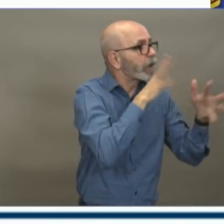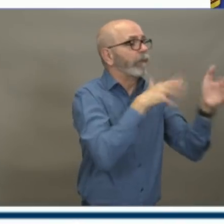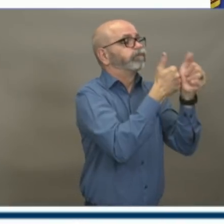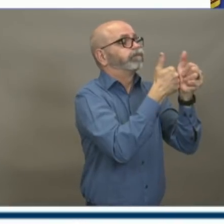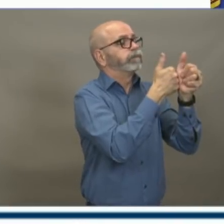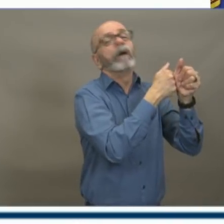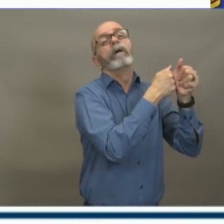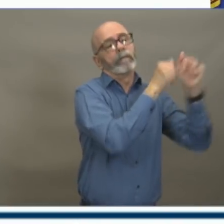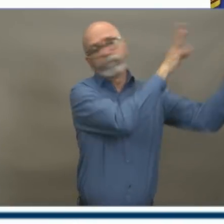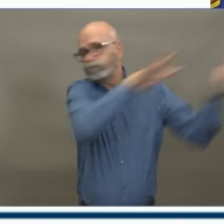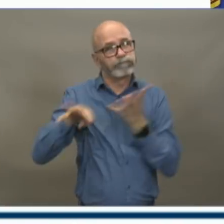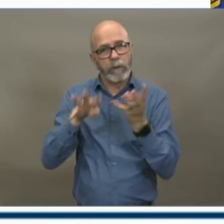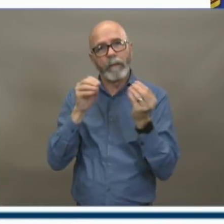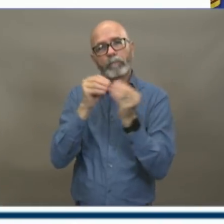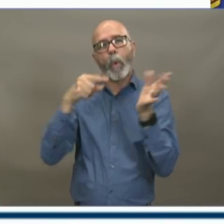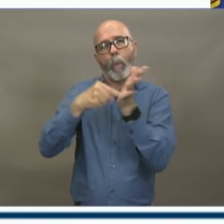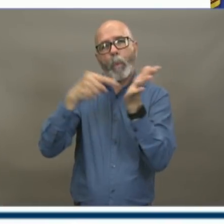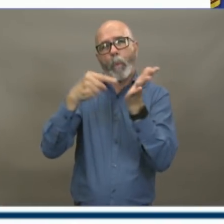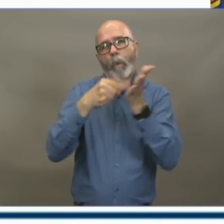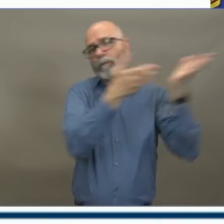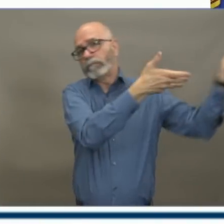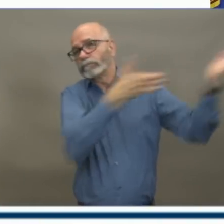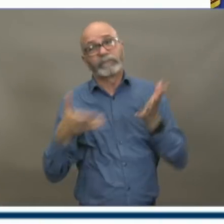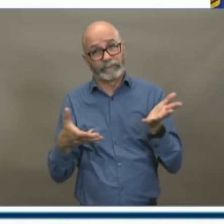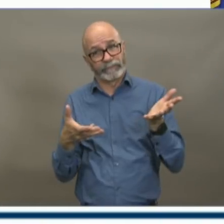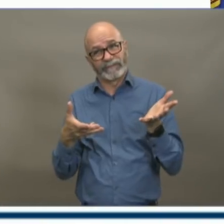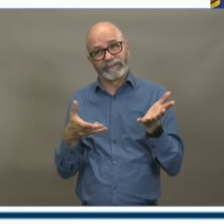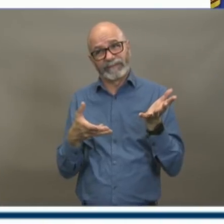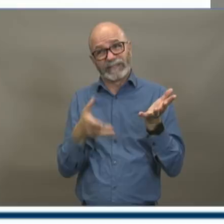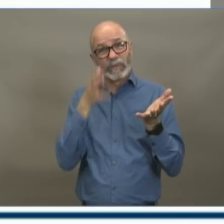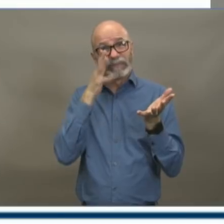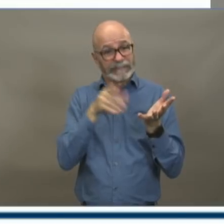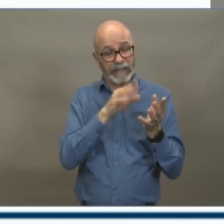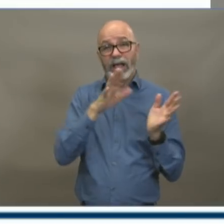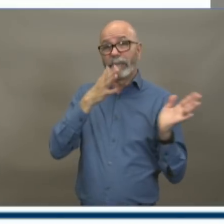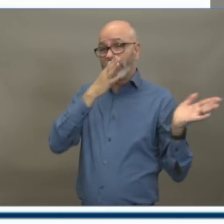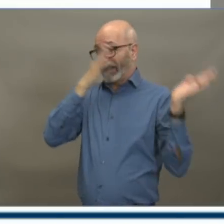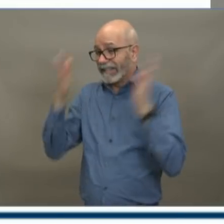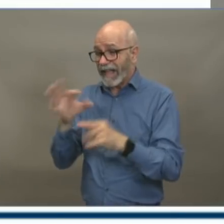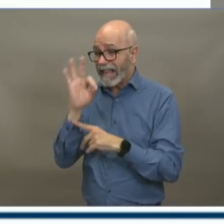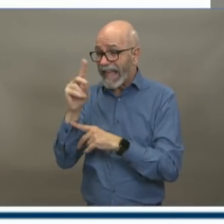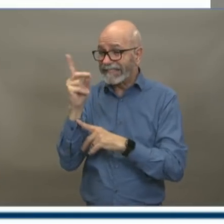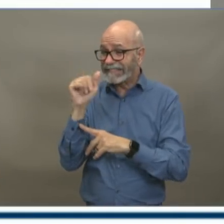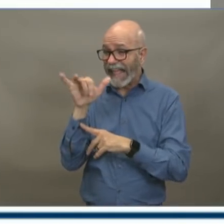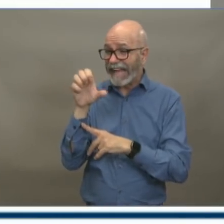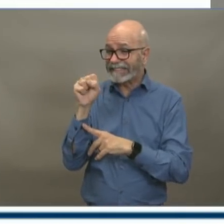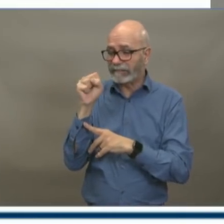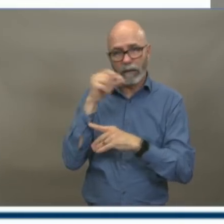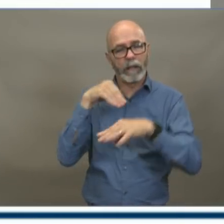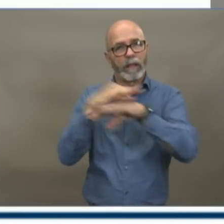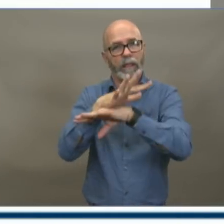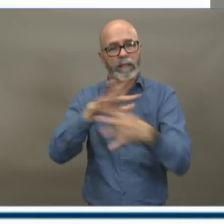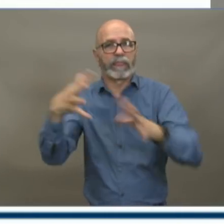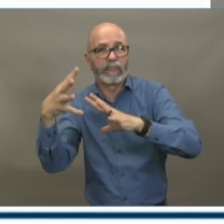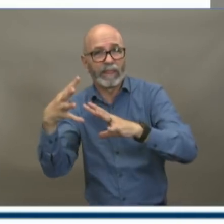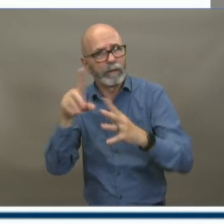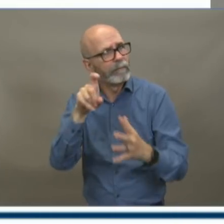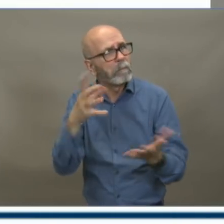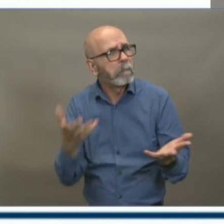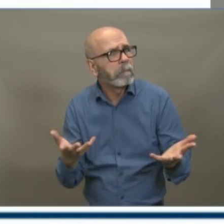our 90-day plan. So I'm not involved. I mean, I saw a headline just before coming here that the Prime Minister has reassured